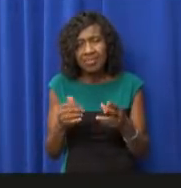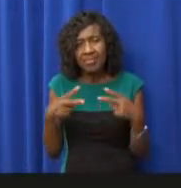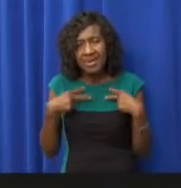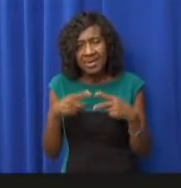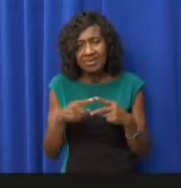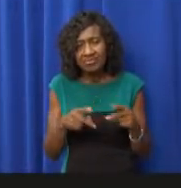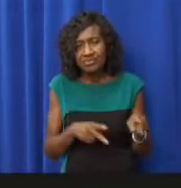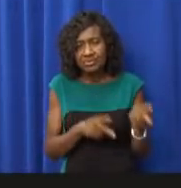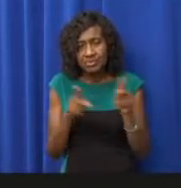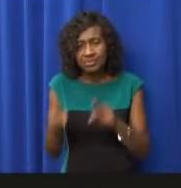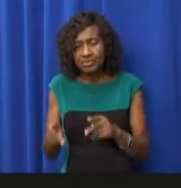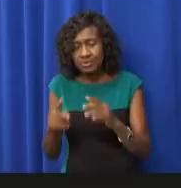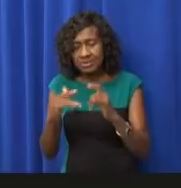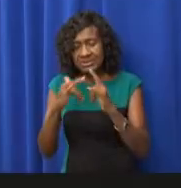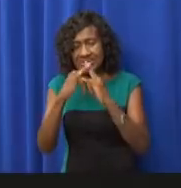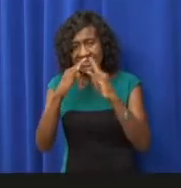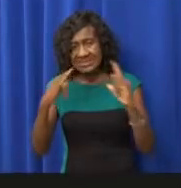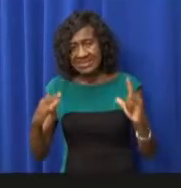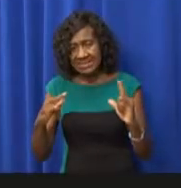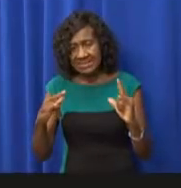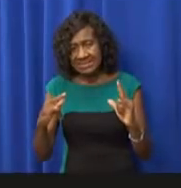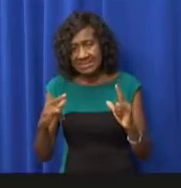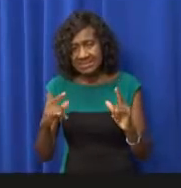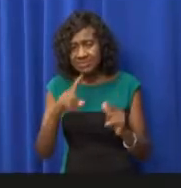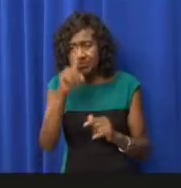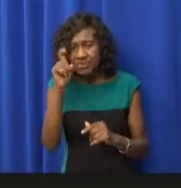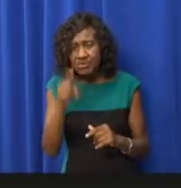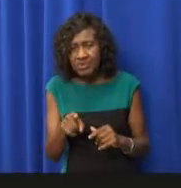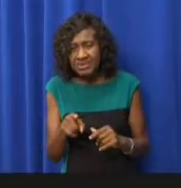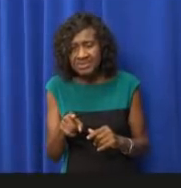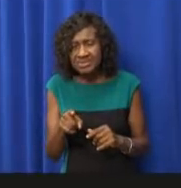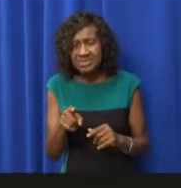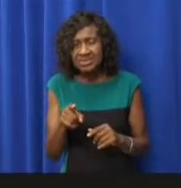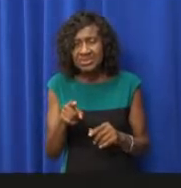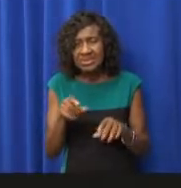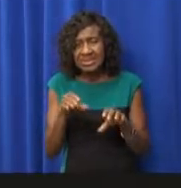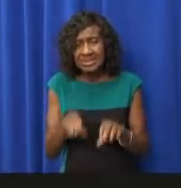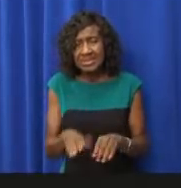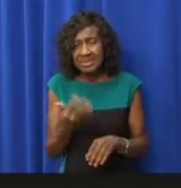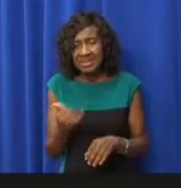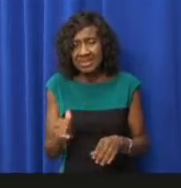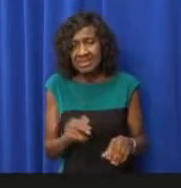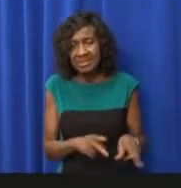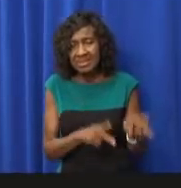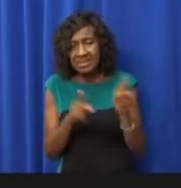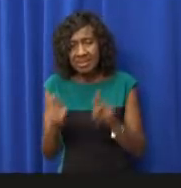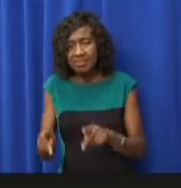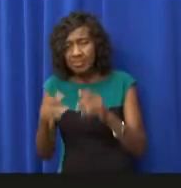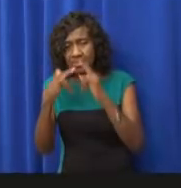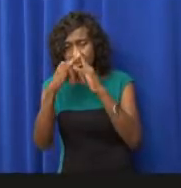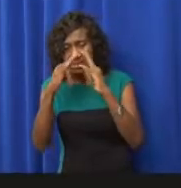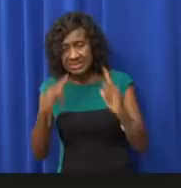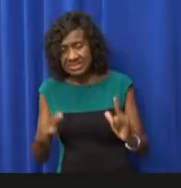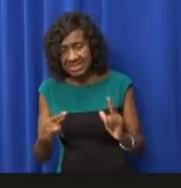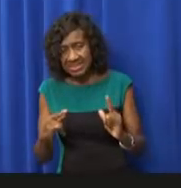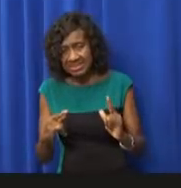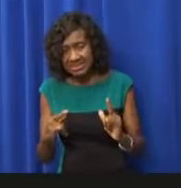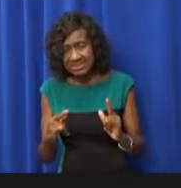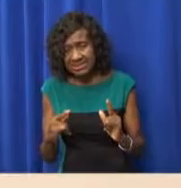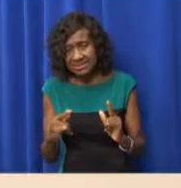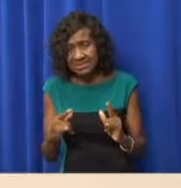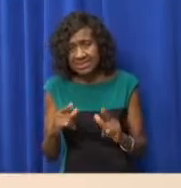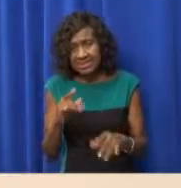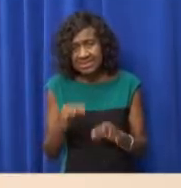still okay to set up a tent and conduct business that way? I just want some clarity because we don't encourage people to violate the